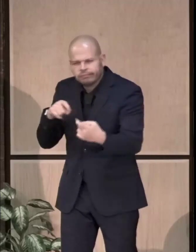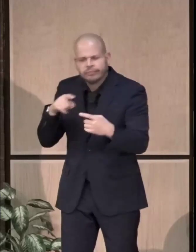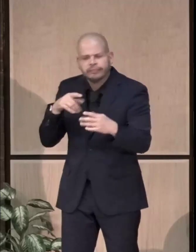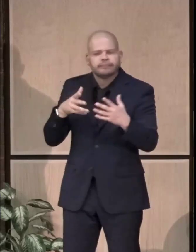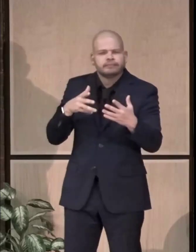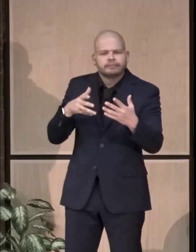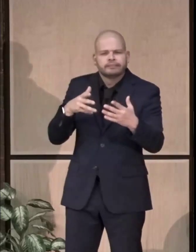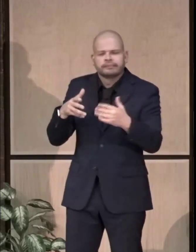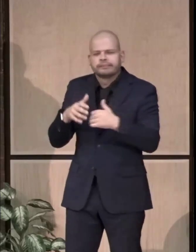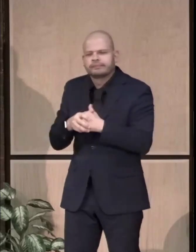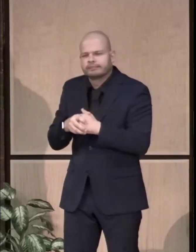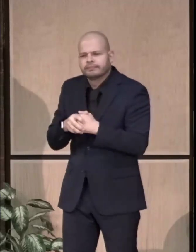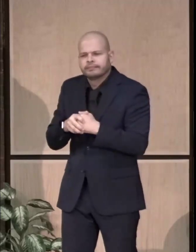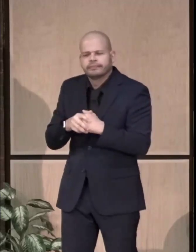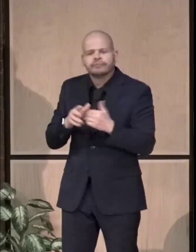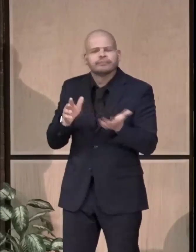battalion.